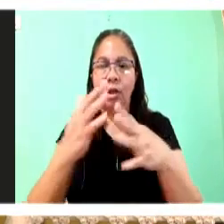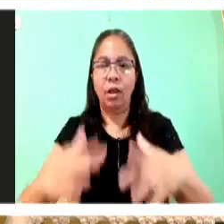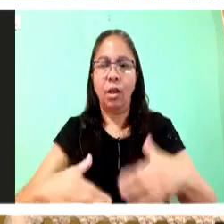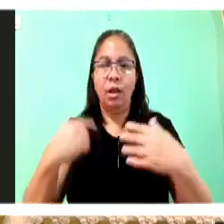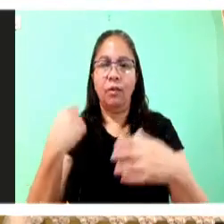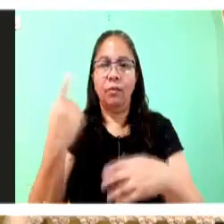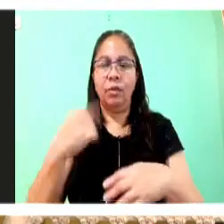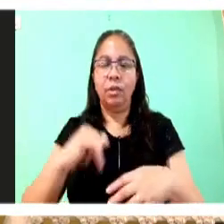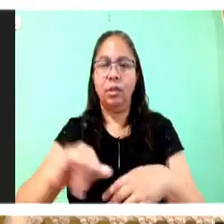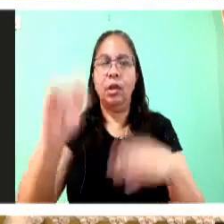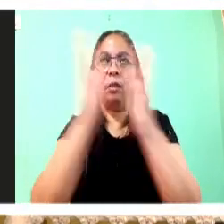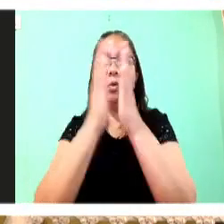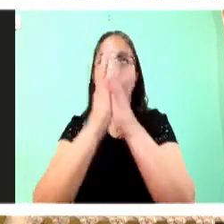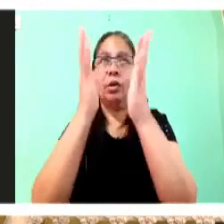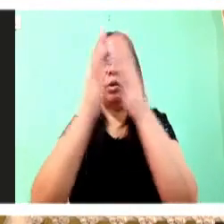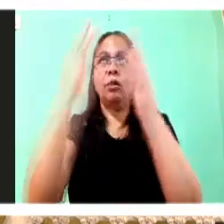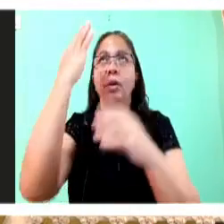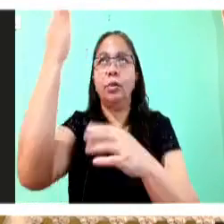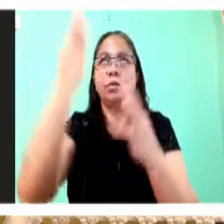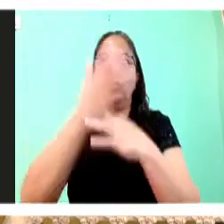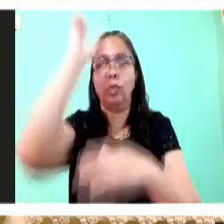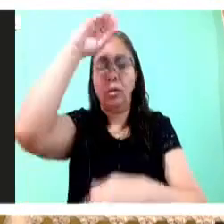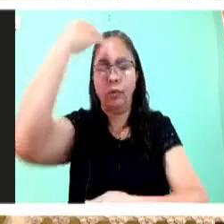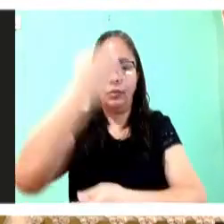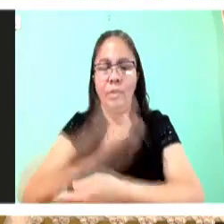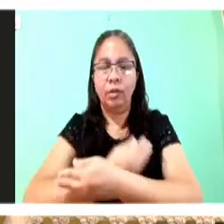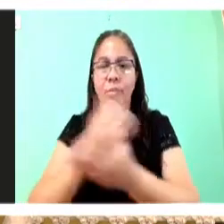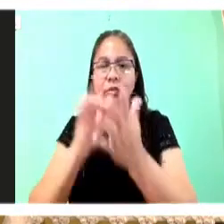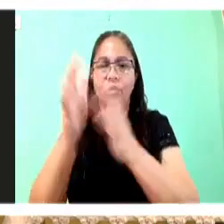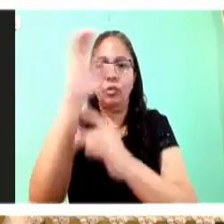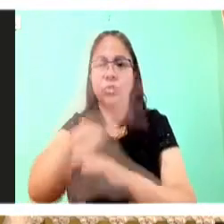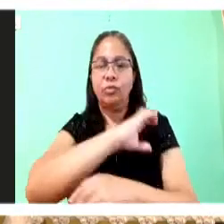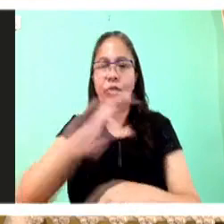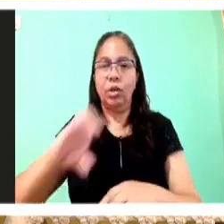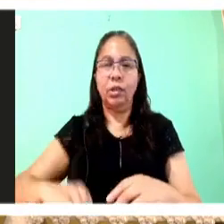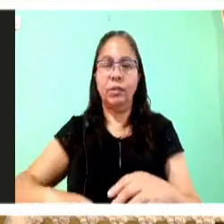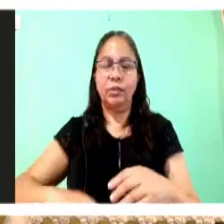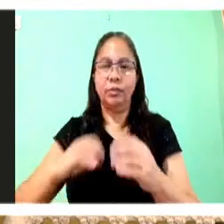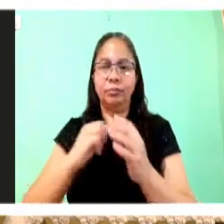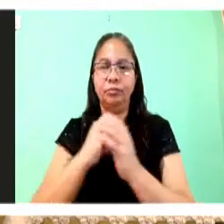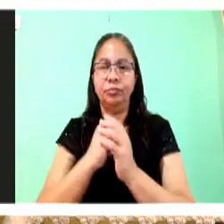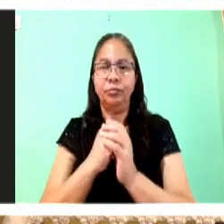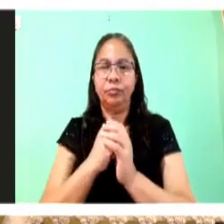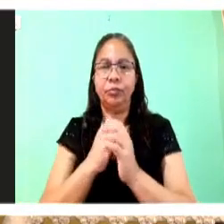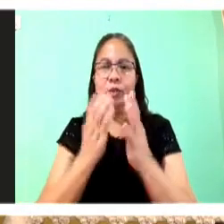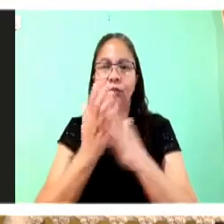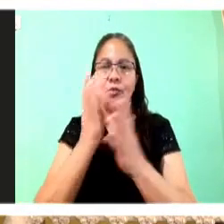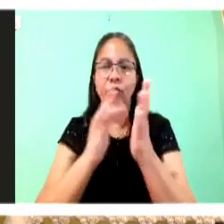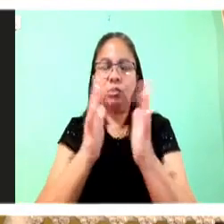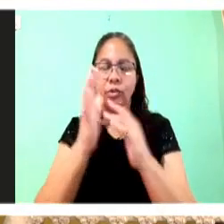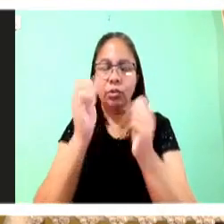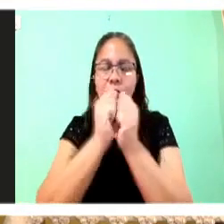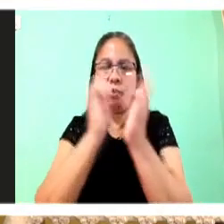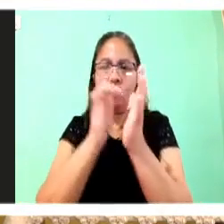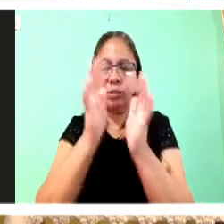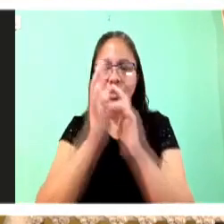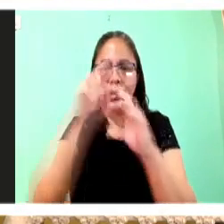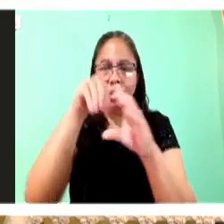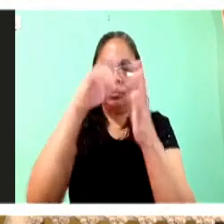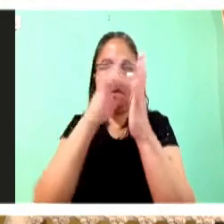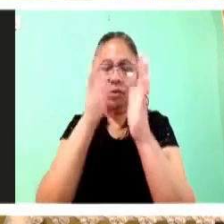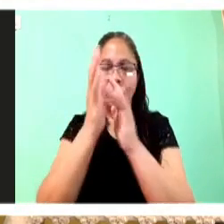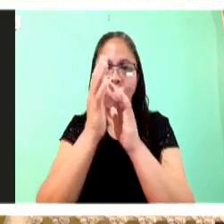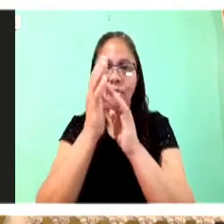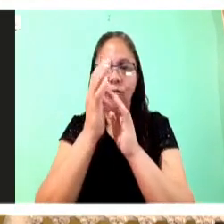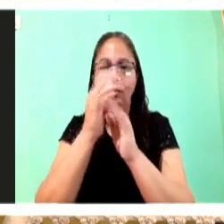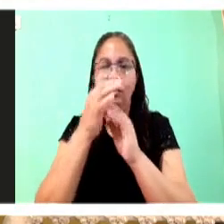praise and glorify you through your Son, Jesus Christ. Through him, and with him, and in him,